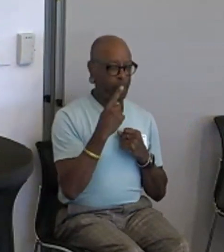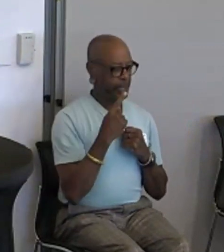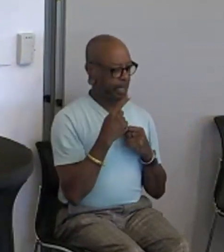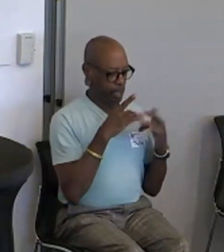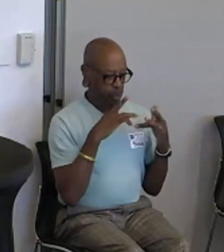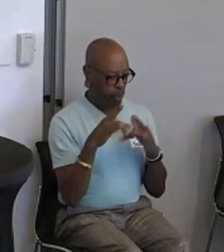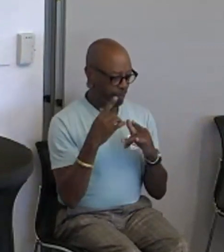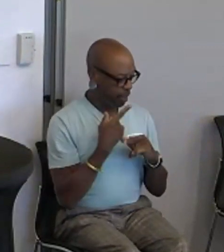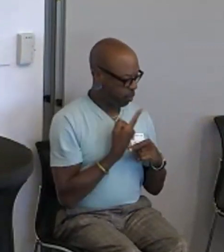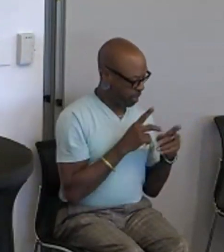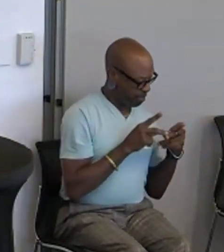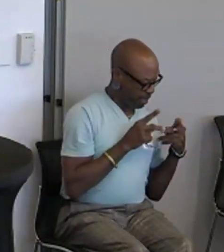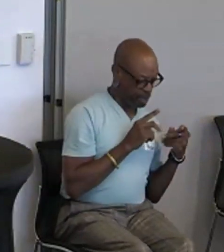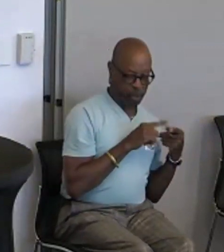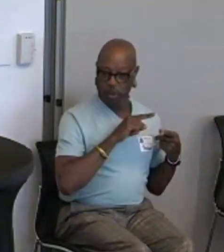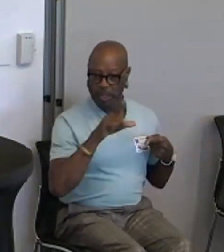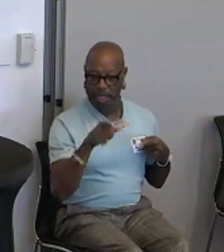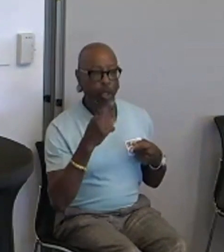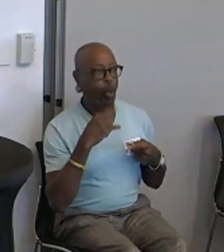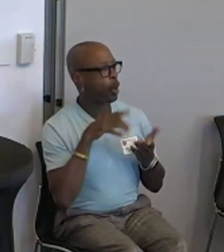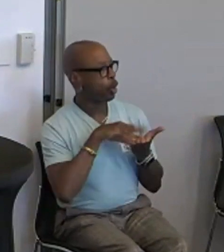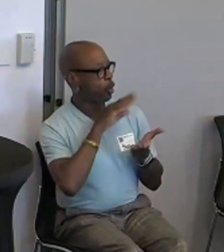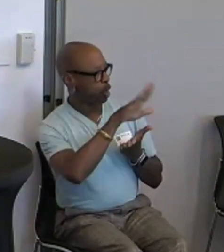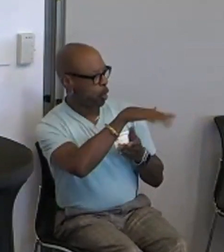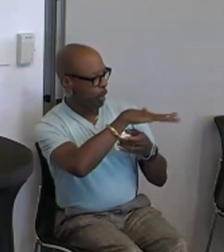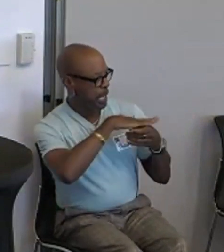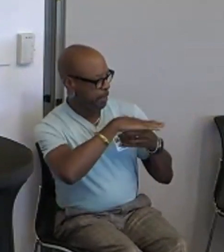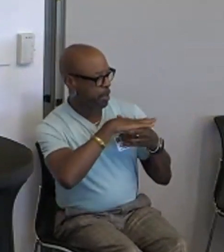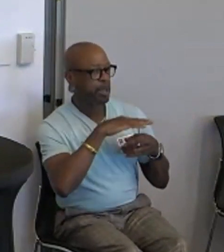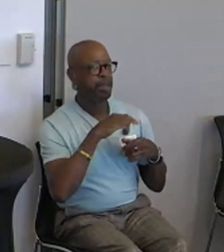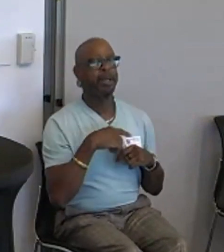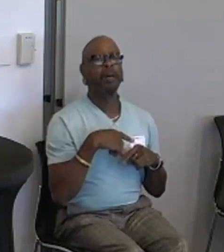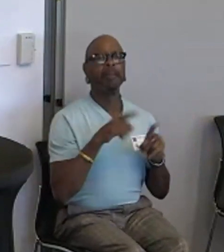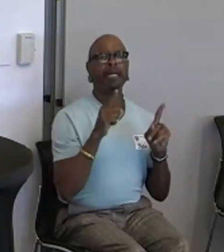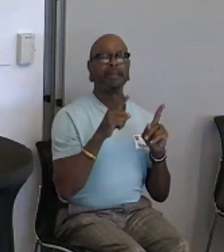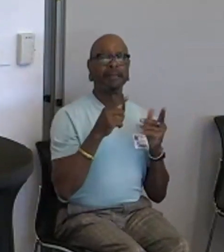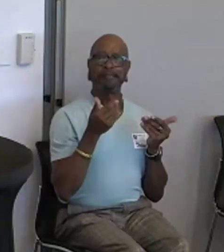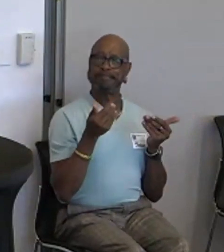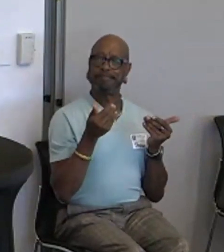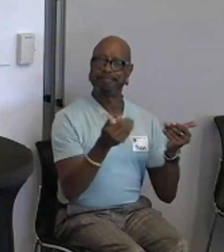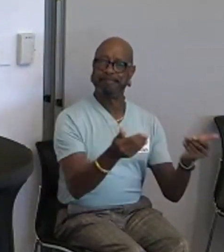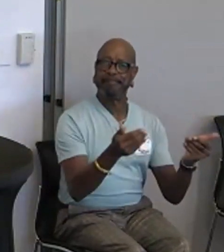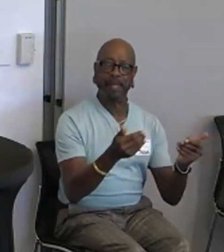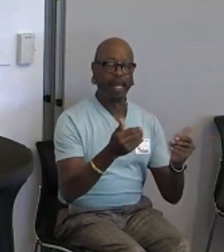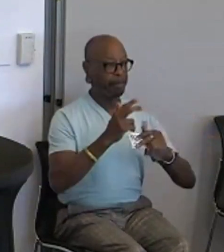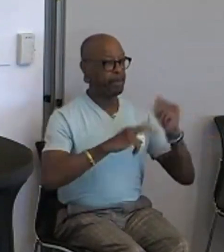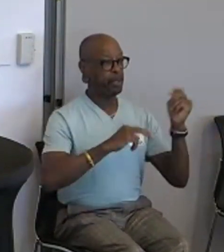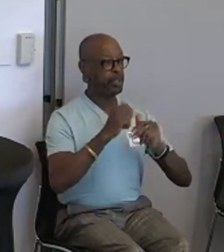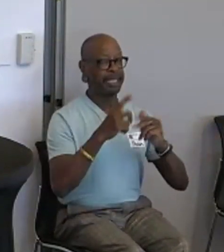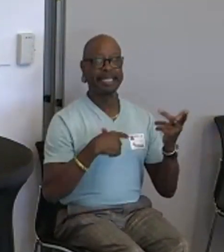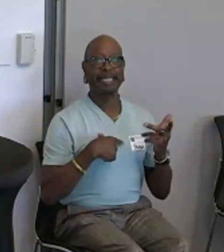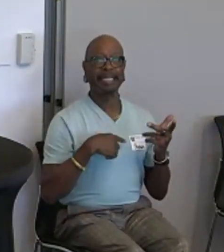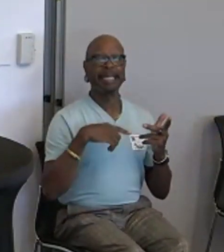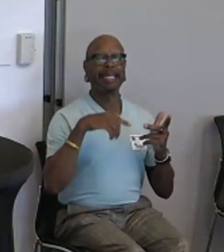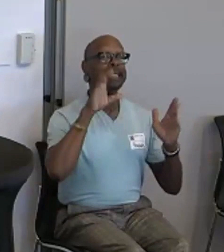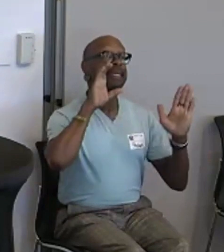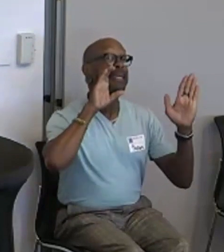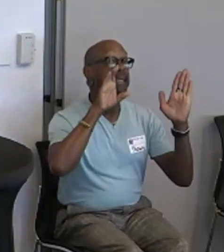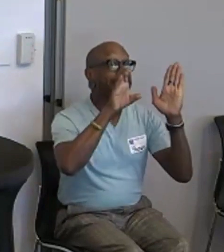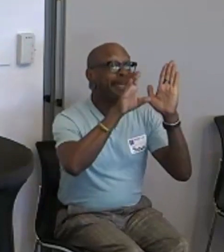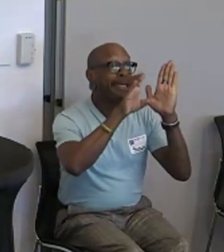to another or learning your neighborhood, but building the image wealth of